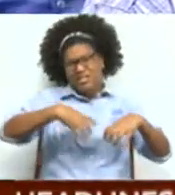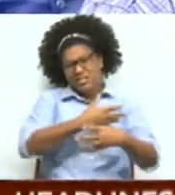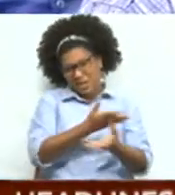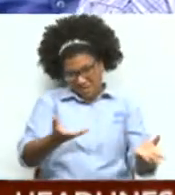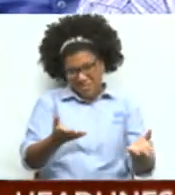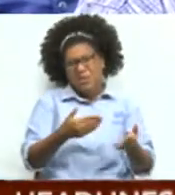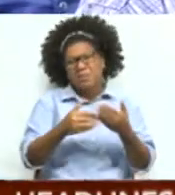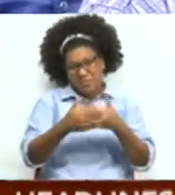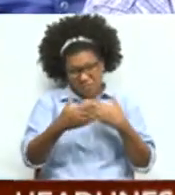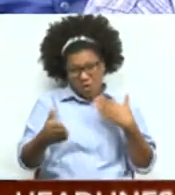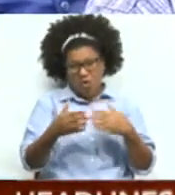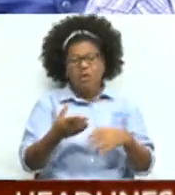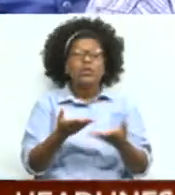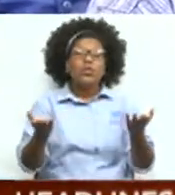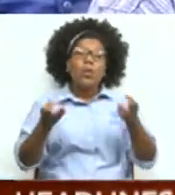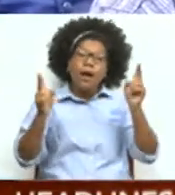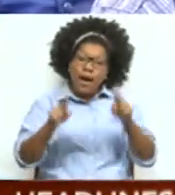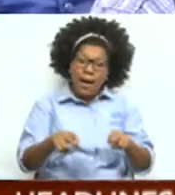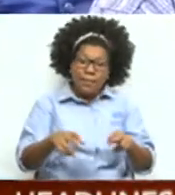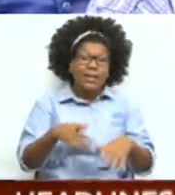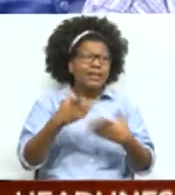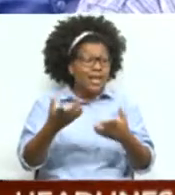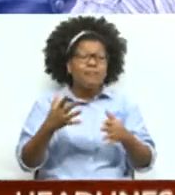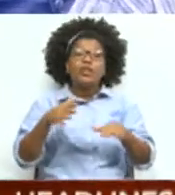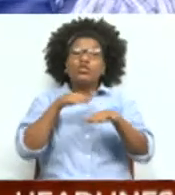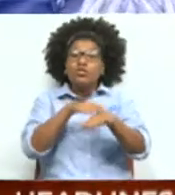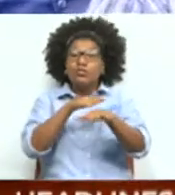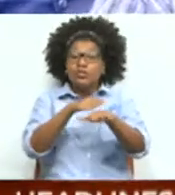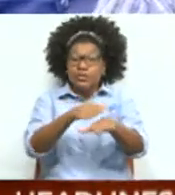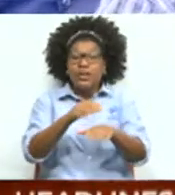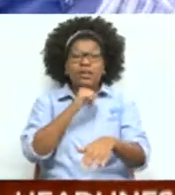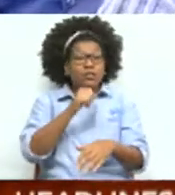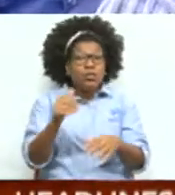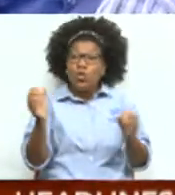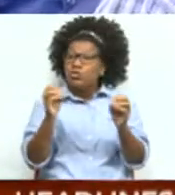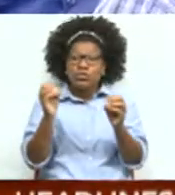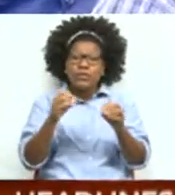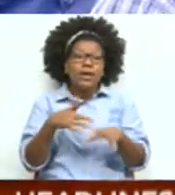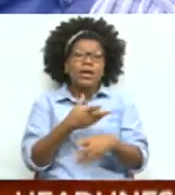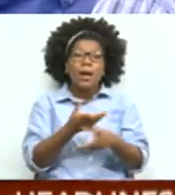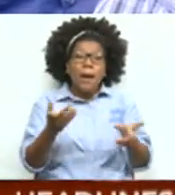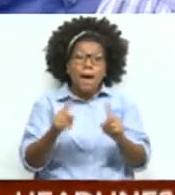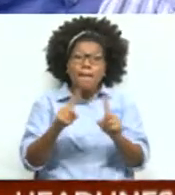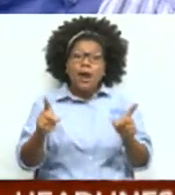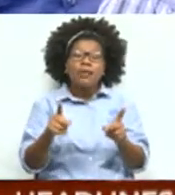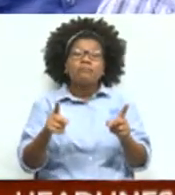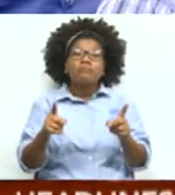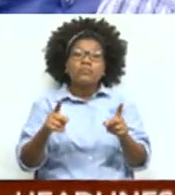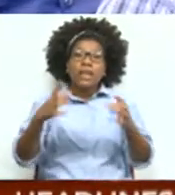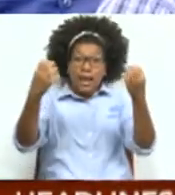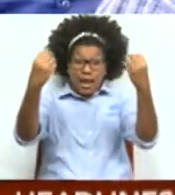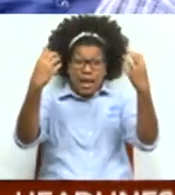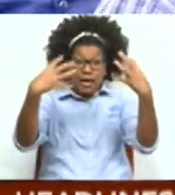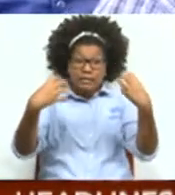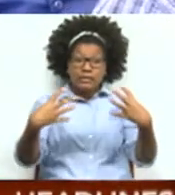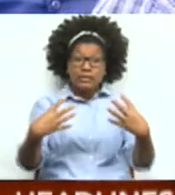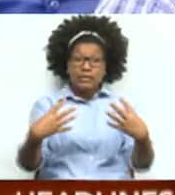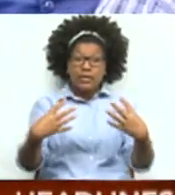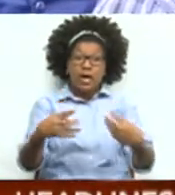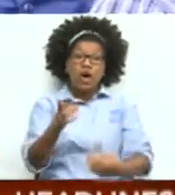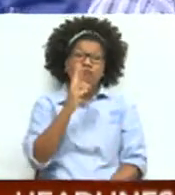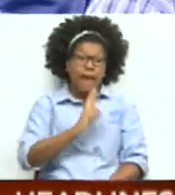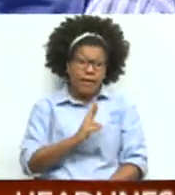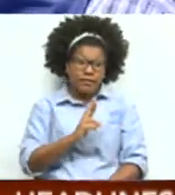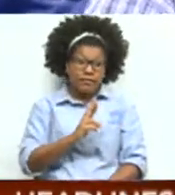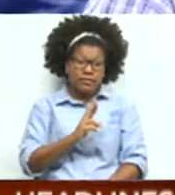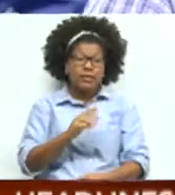flow of traffic, there's no traffic actually flowing, but the light is on red. Mm-hmm. And that cues